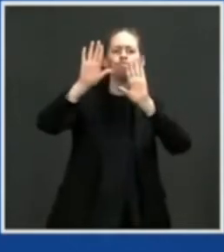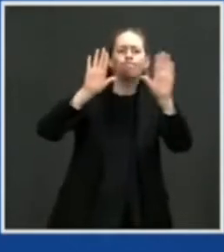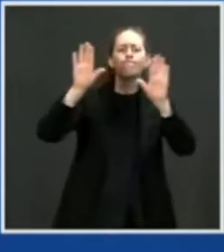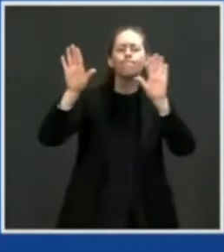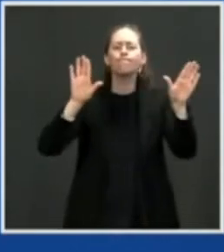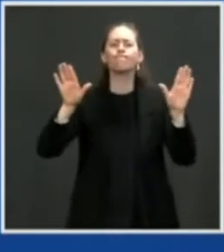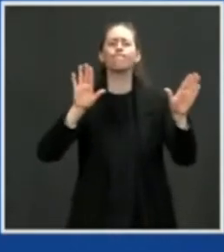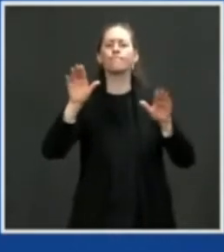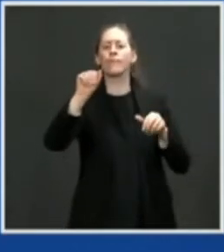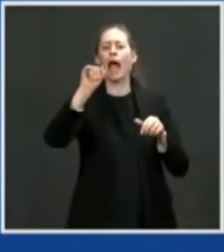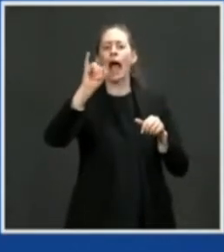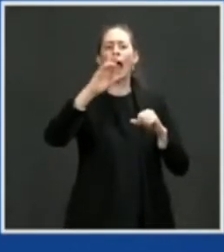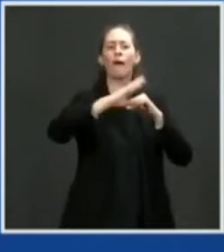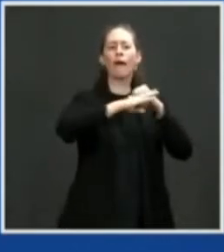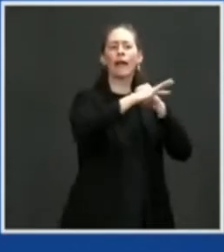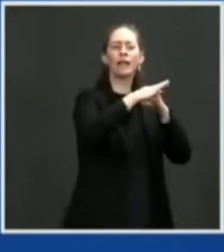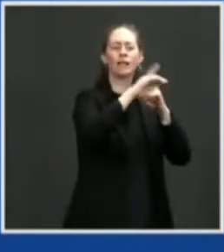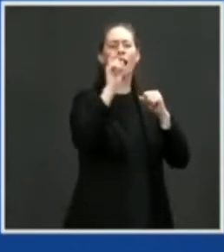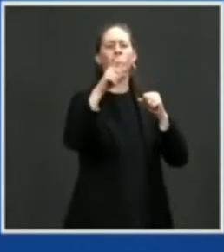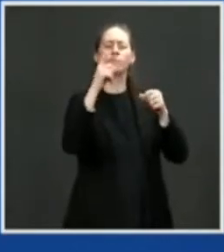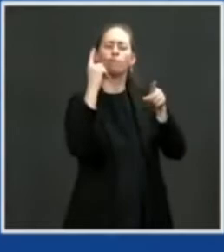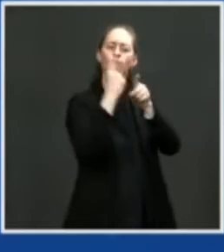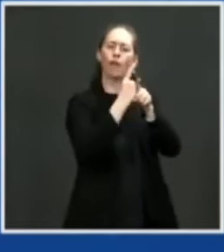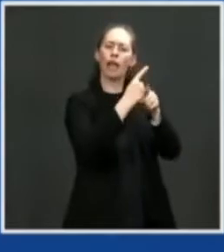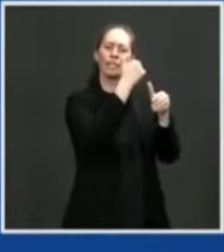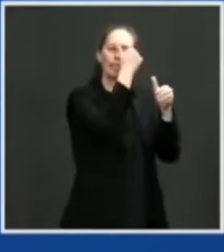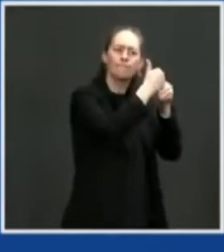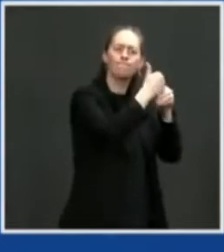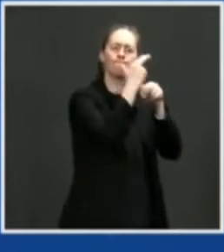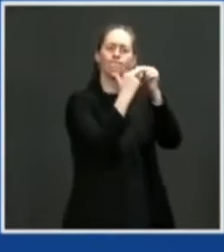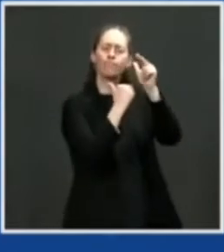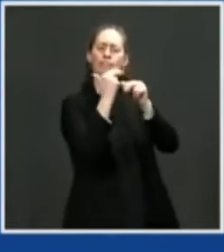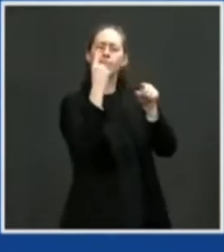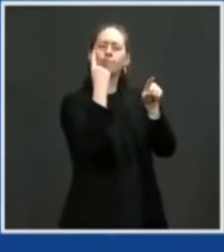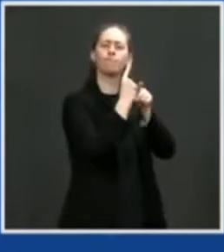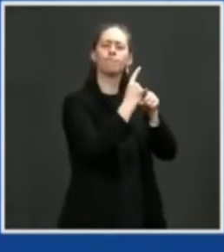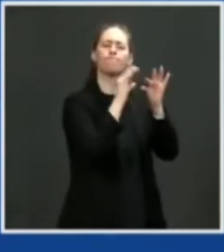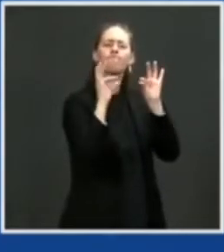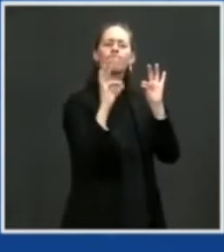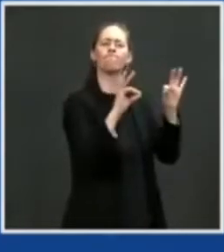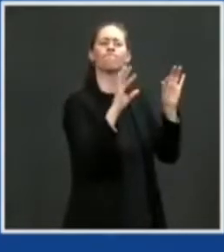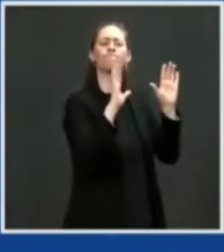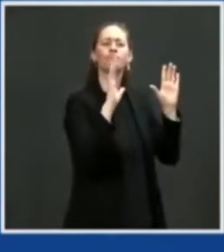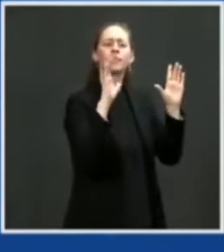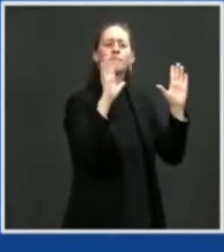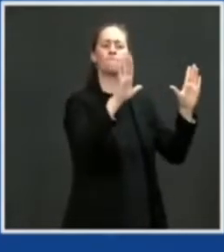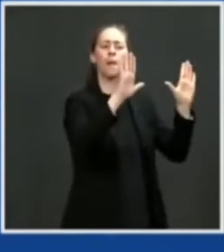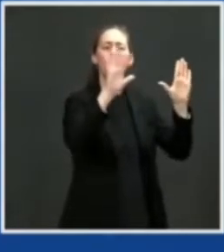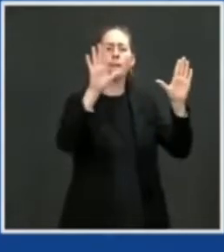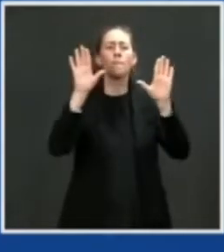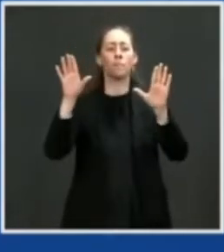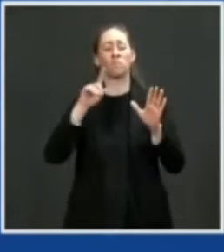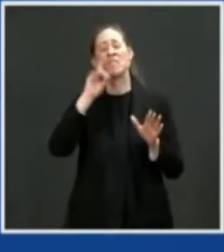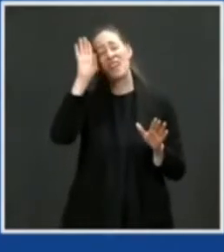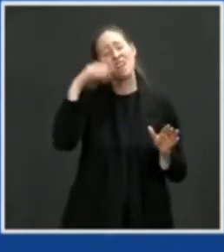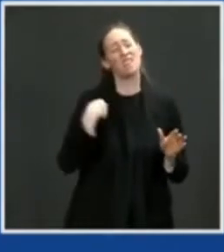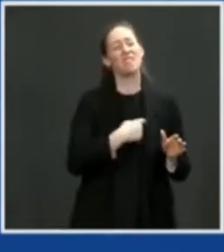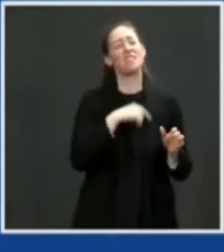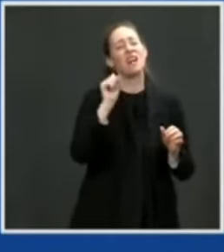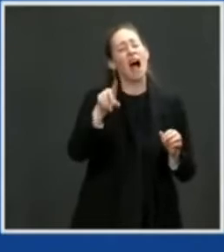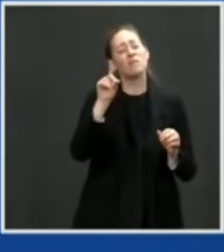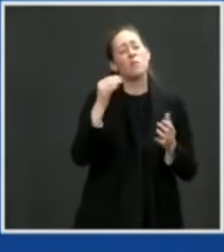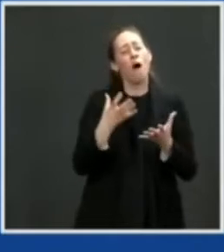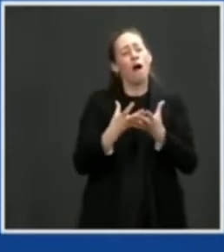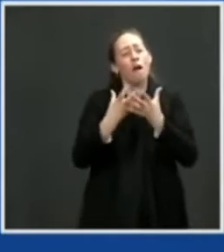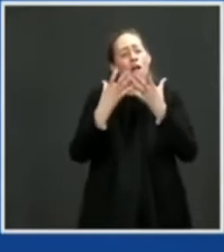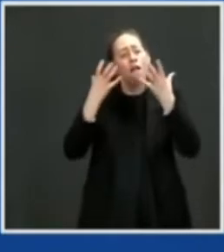connections. I'm up at night, It's amazing. awake about this stuff. There's so much we can do that's good stuff, Good stuff.